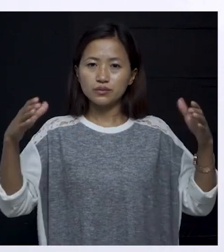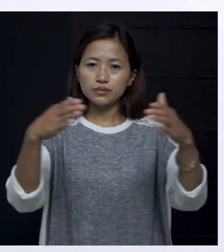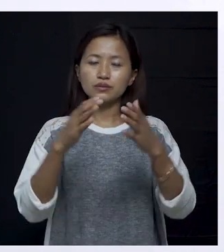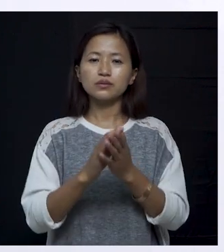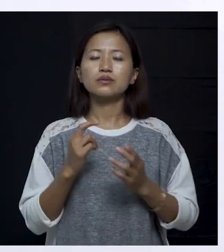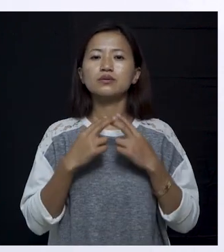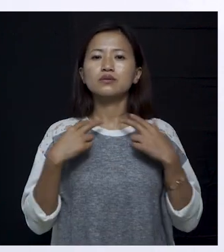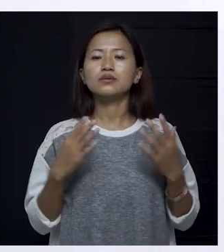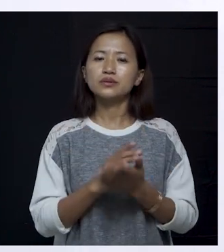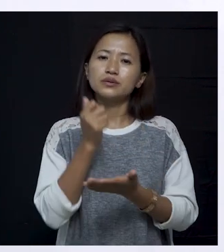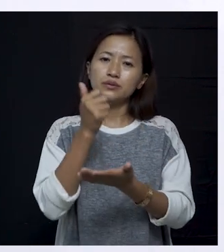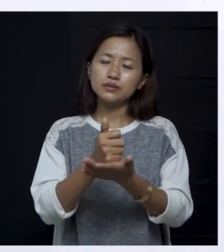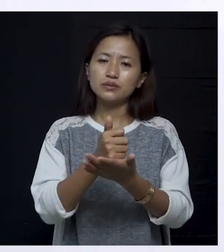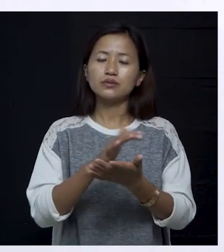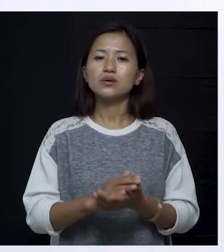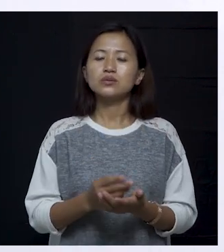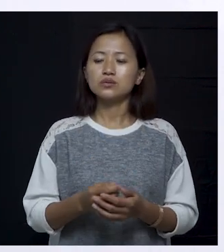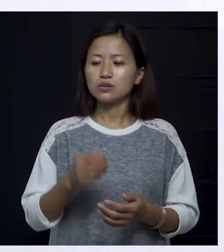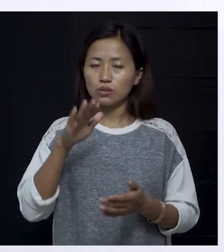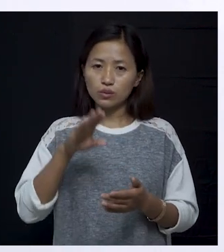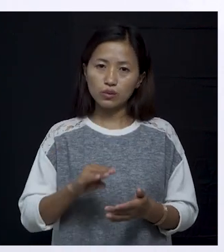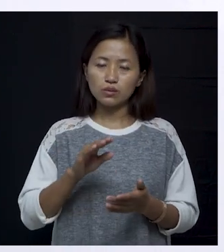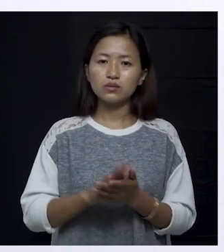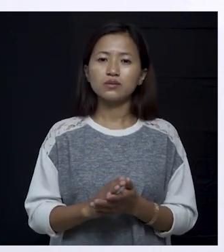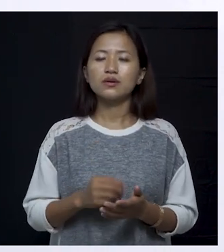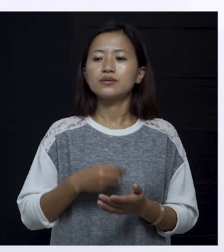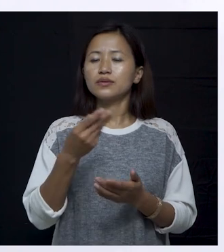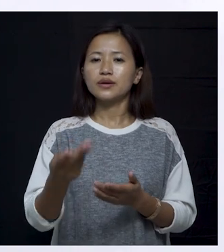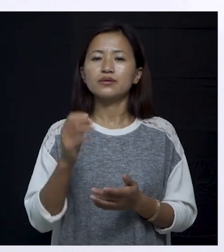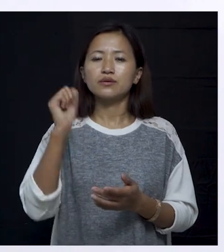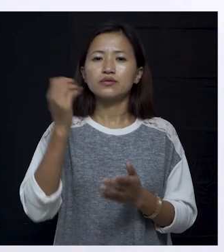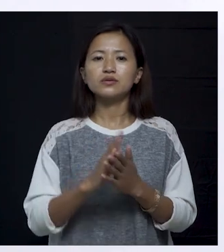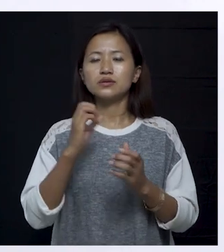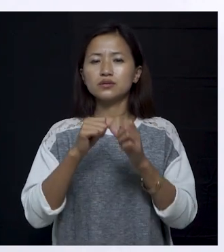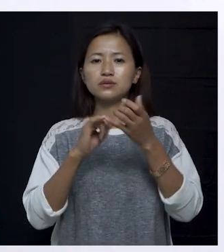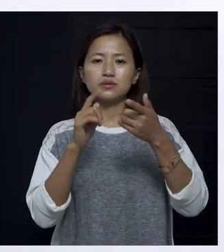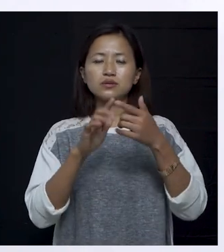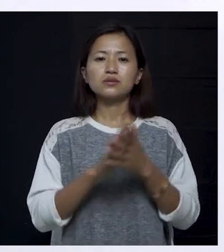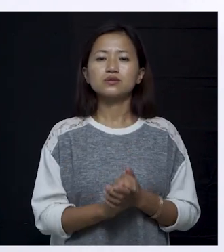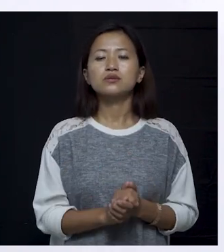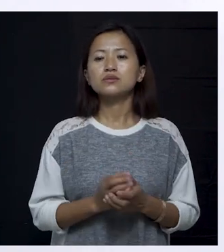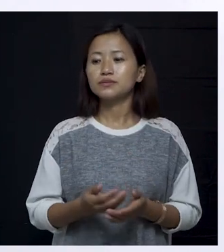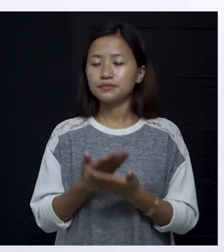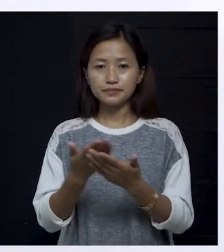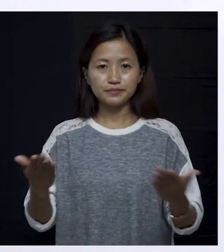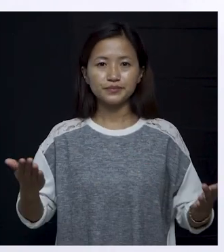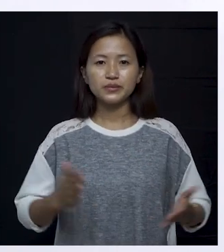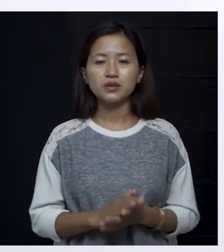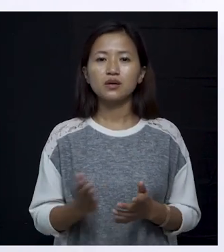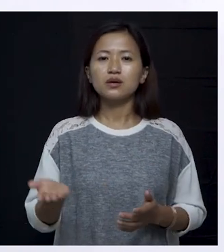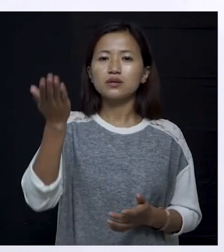this certiorari writ to a lower court to hand over the case to them. Got it? An upper